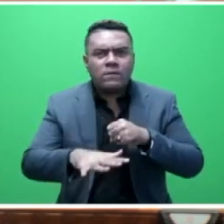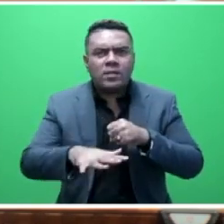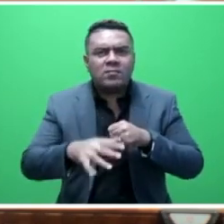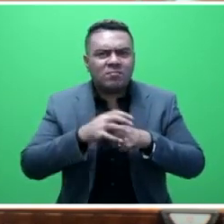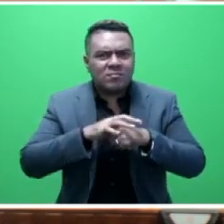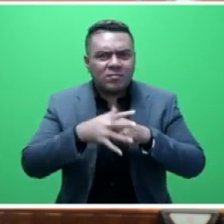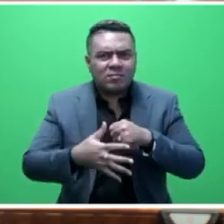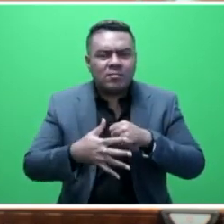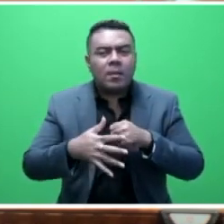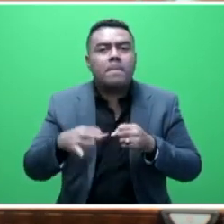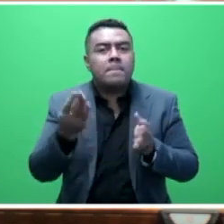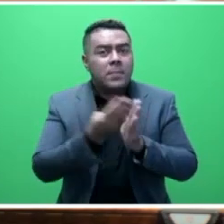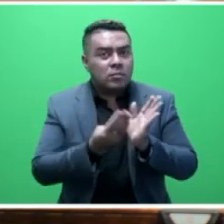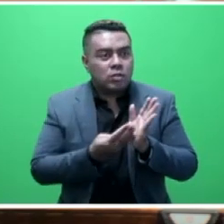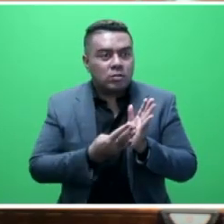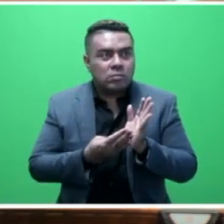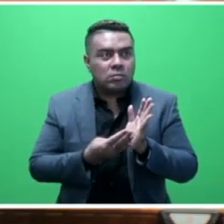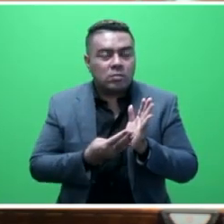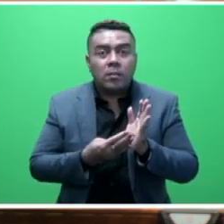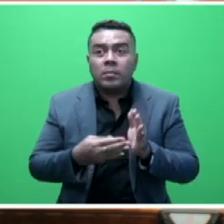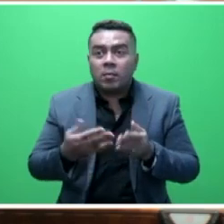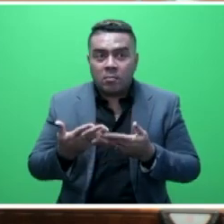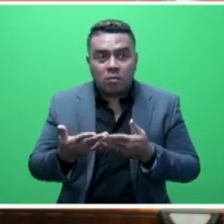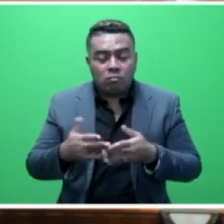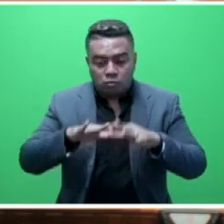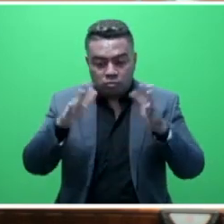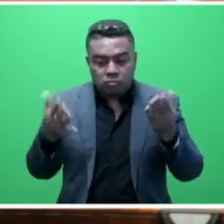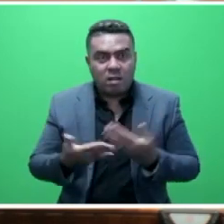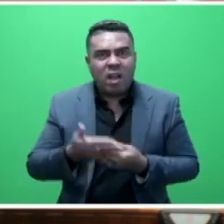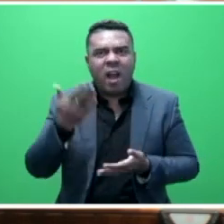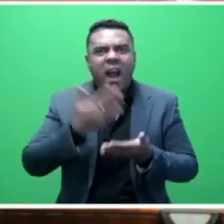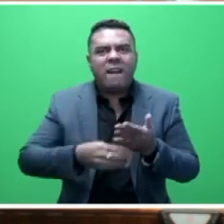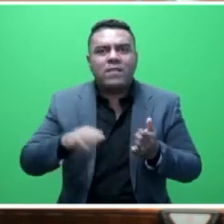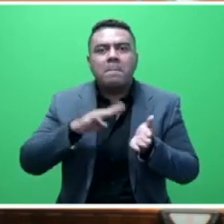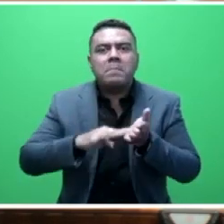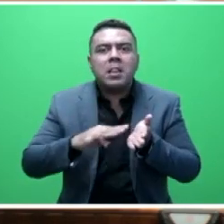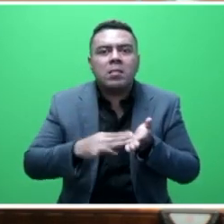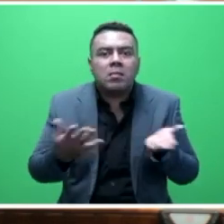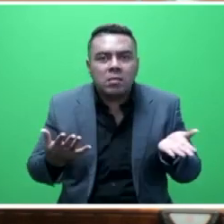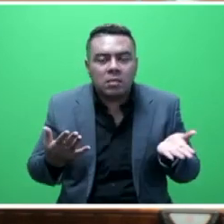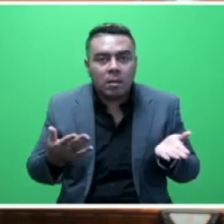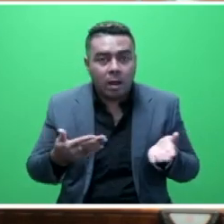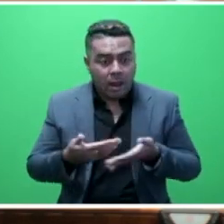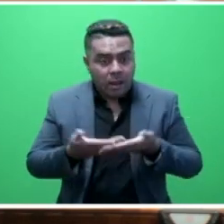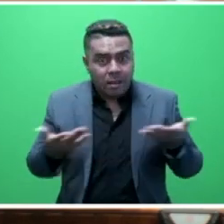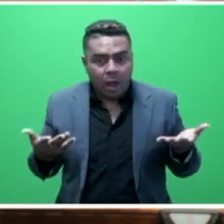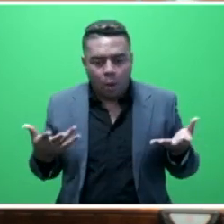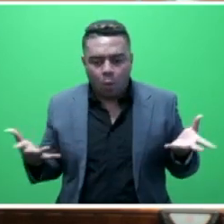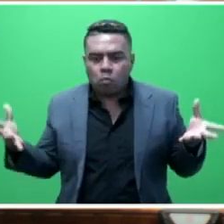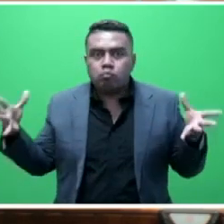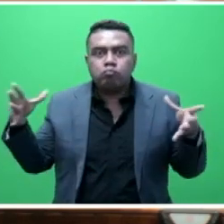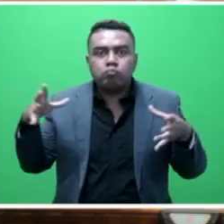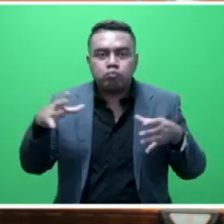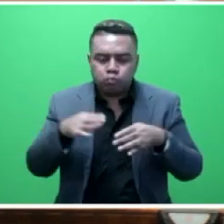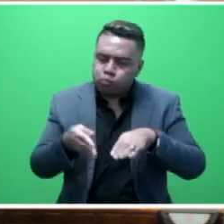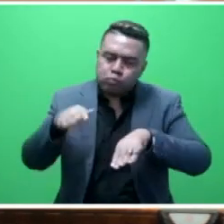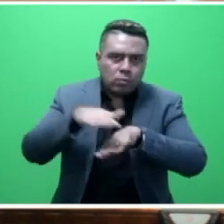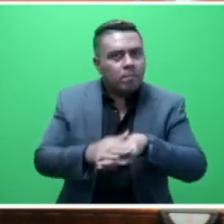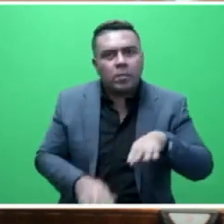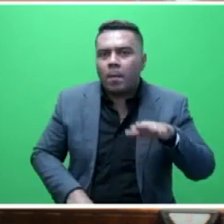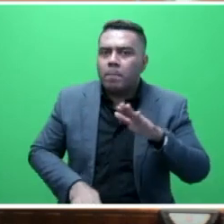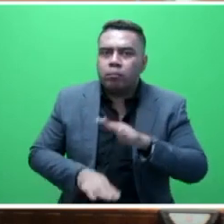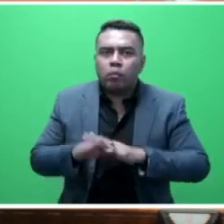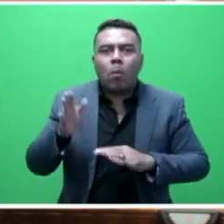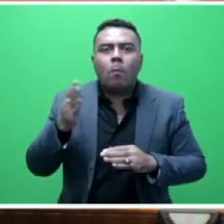just over 500,000. Today, that figure is exceeded by fatalities from COVID-19 alone, and